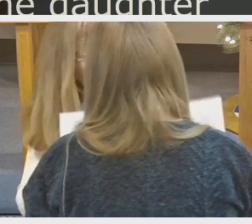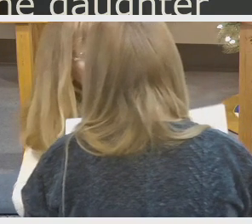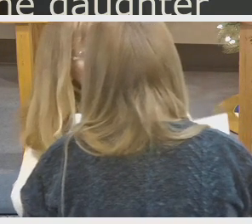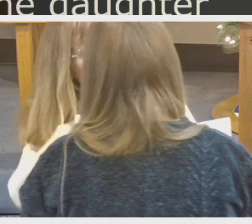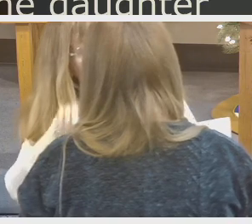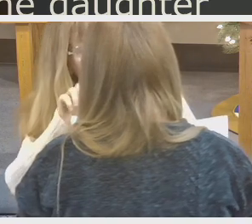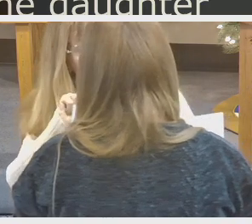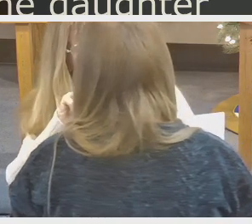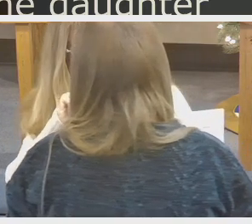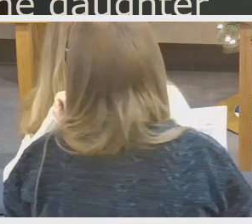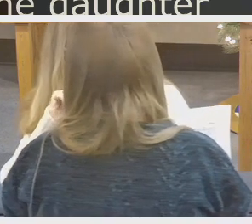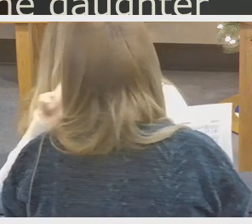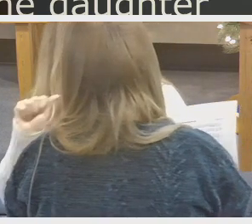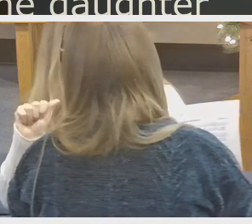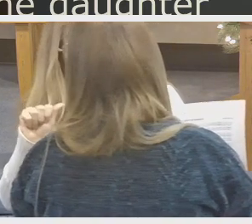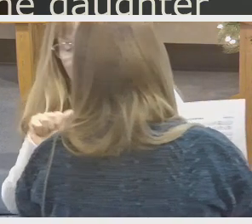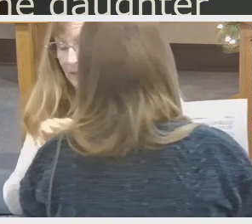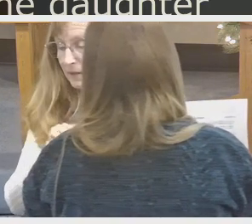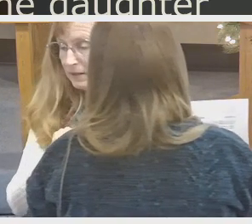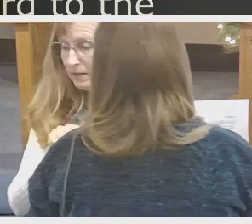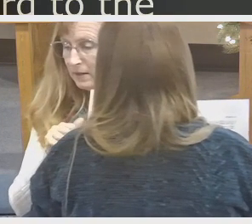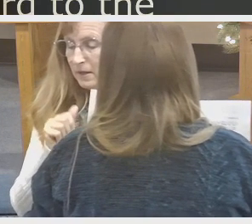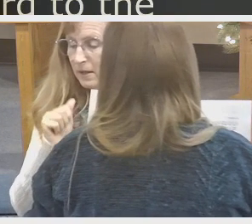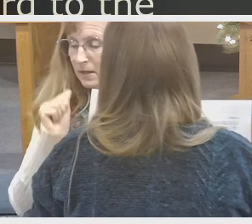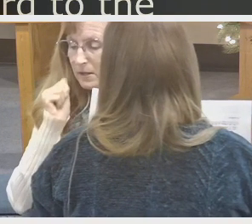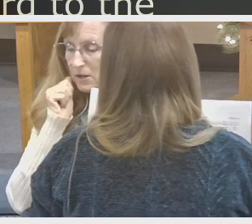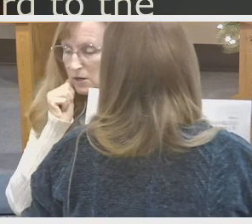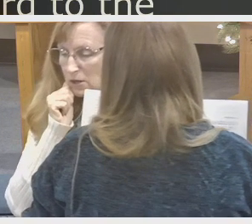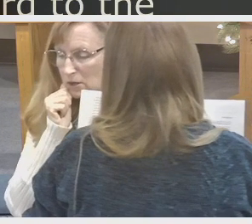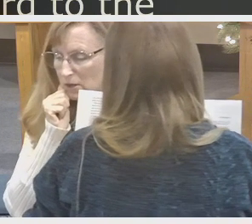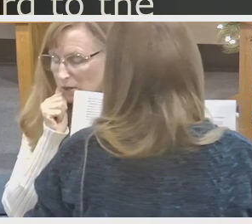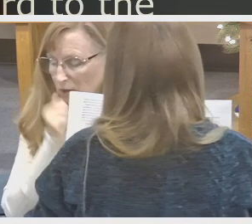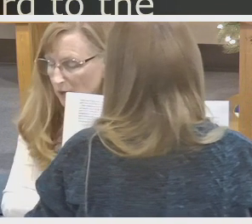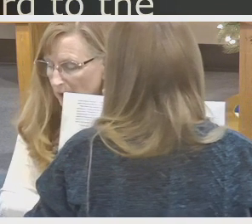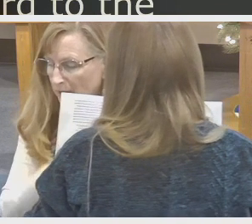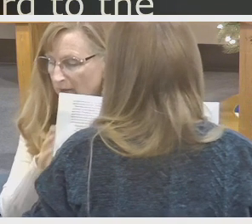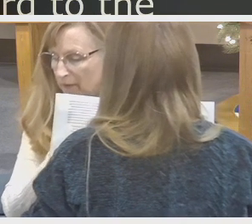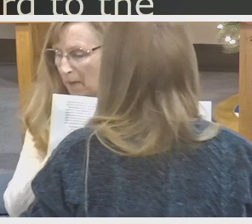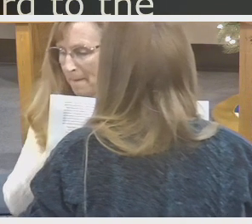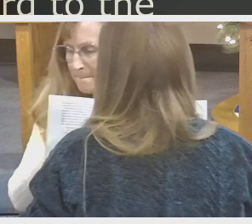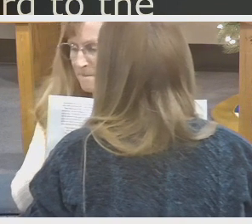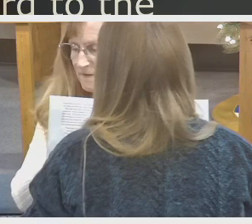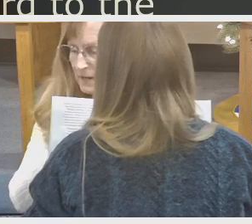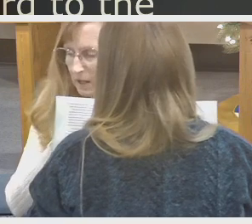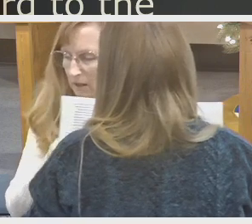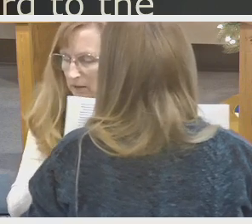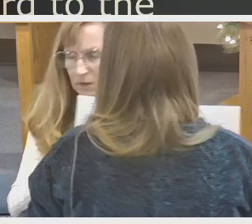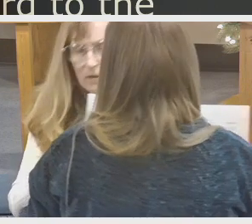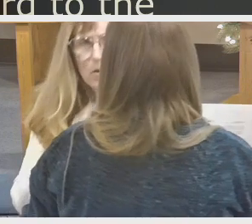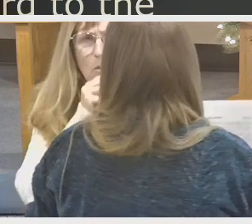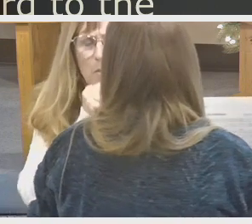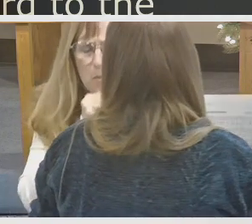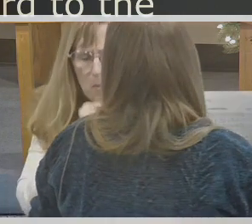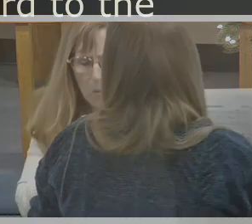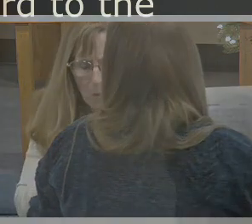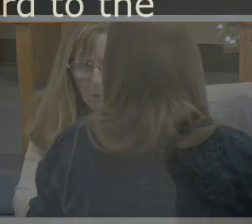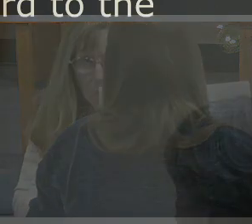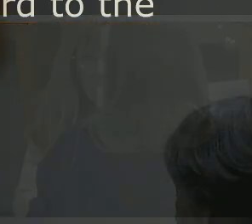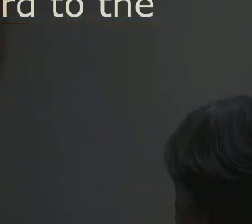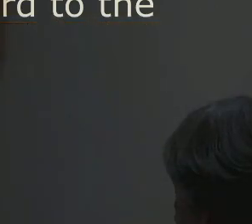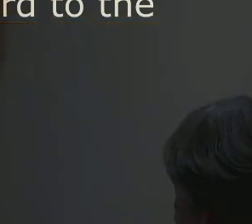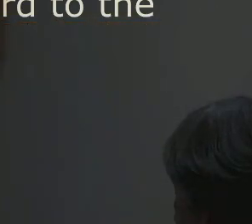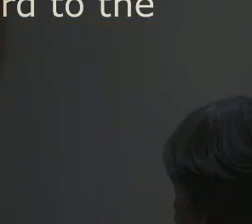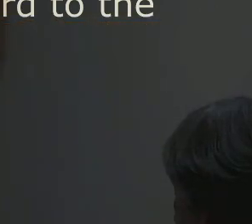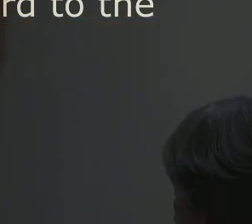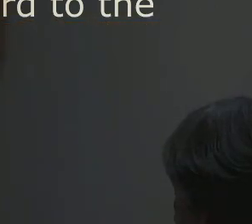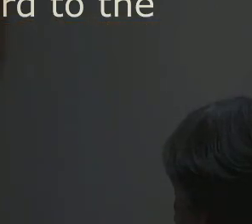of Penuel, of the tribe of Asher. She was very old. She had lived with her husband 7 years after her